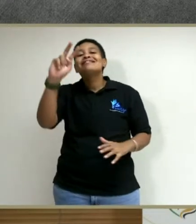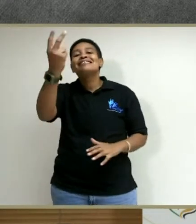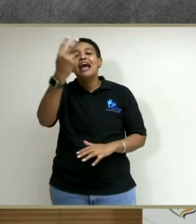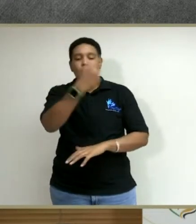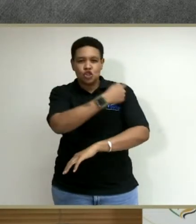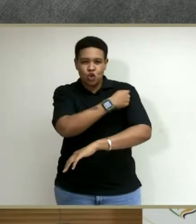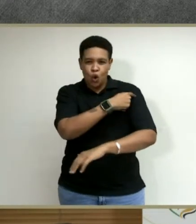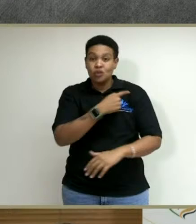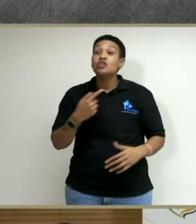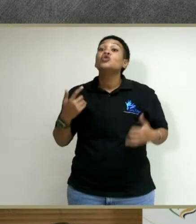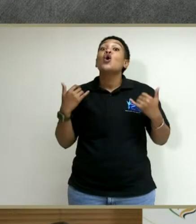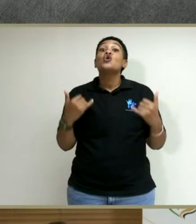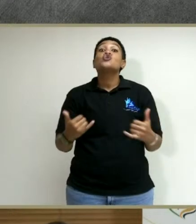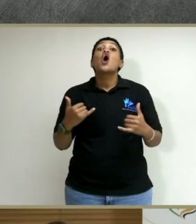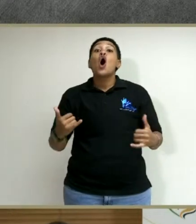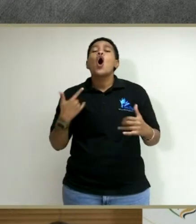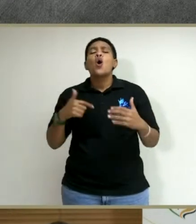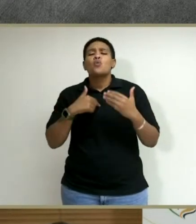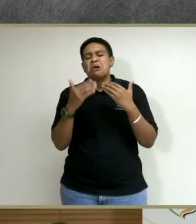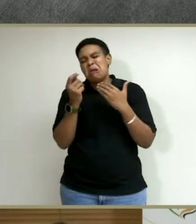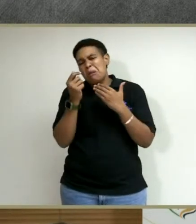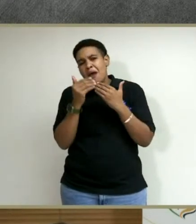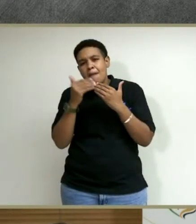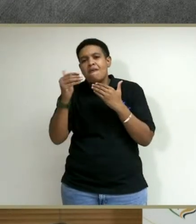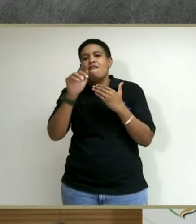we are just above